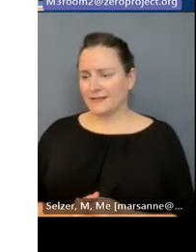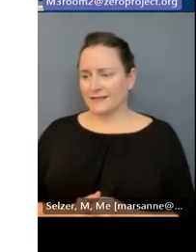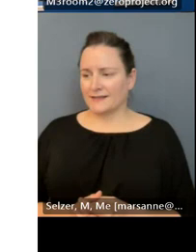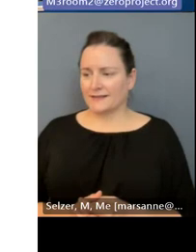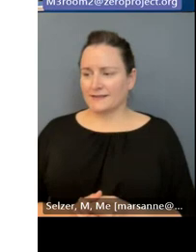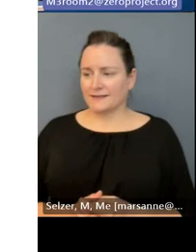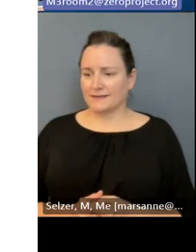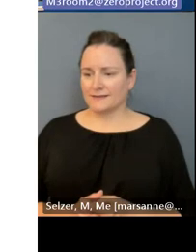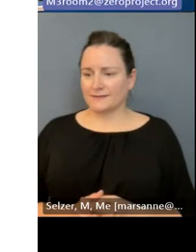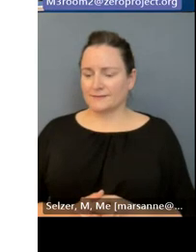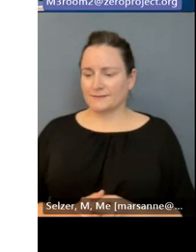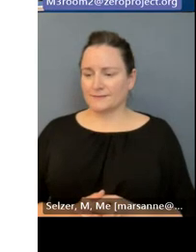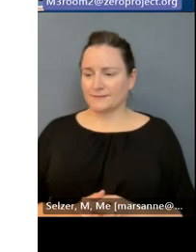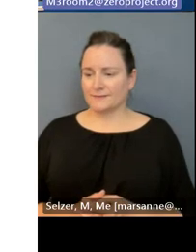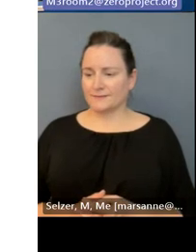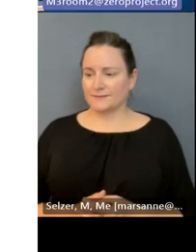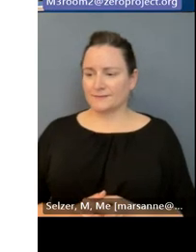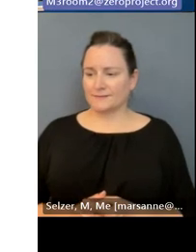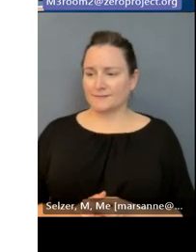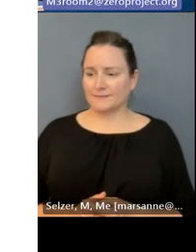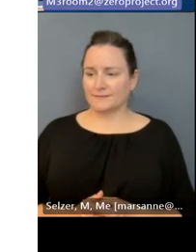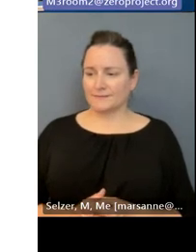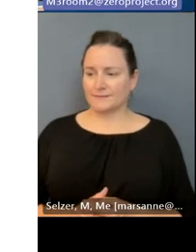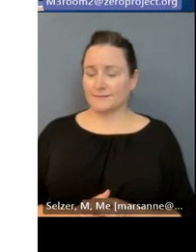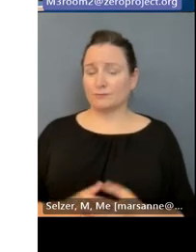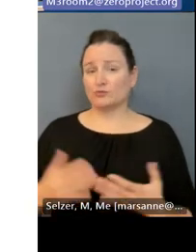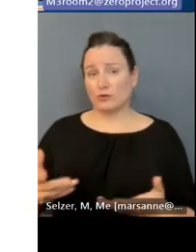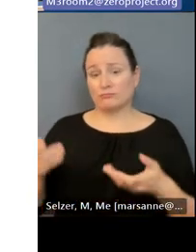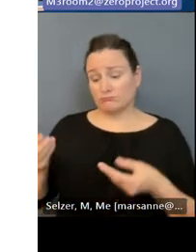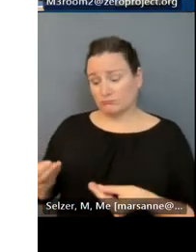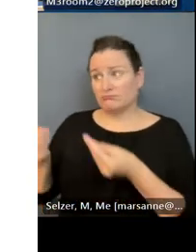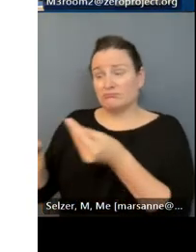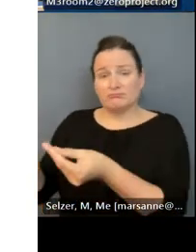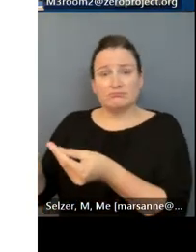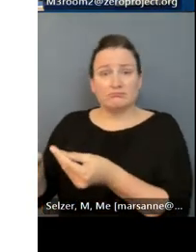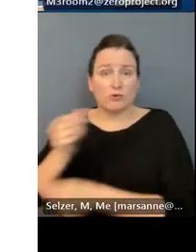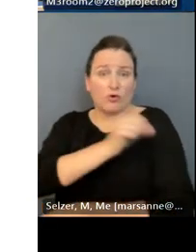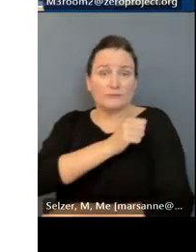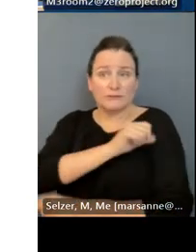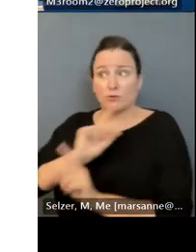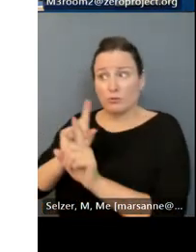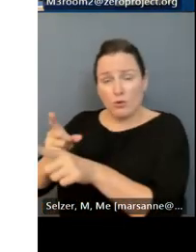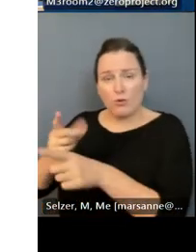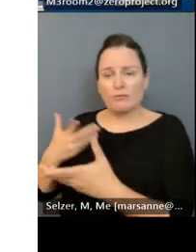issue. So this is why I thought and I gave this a try.